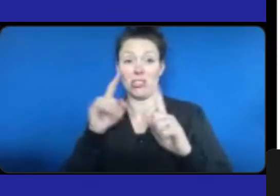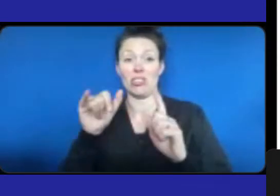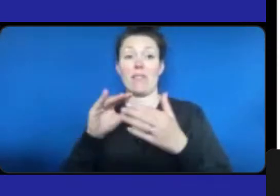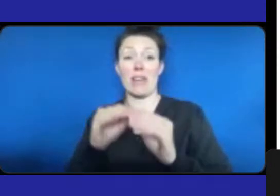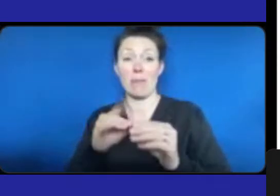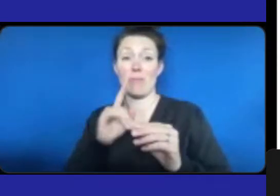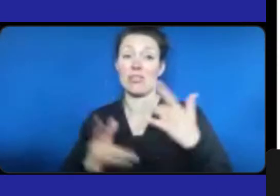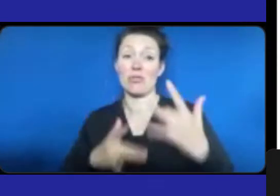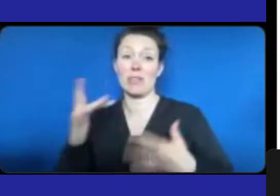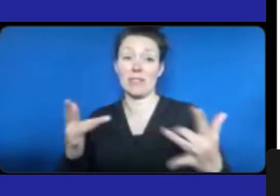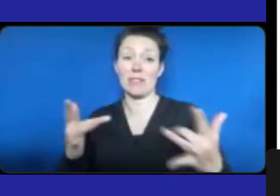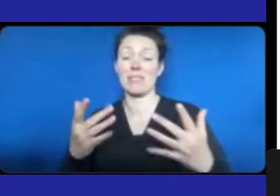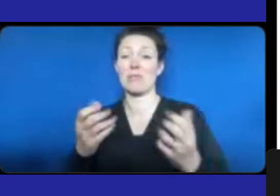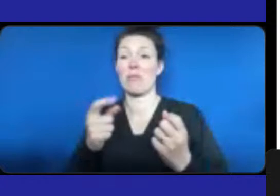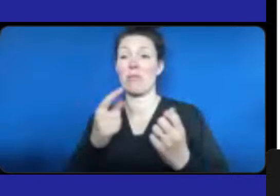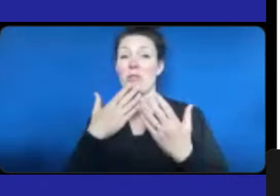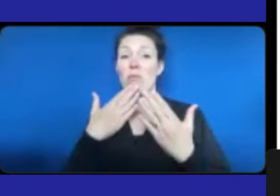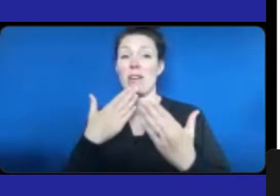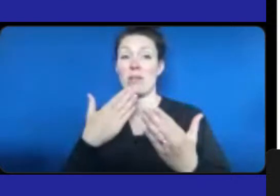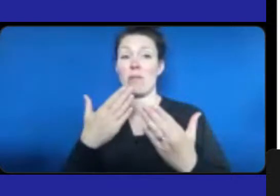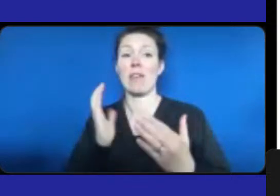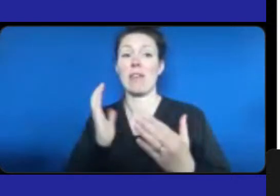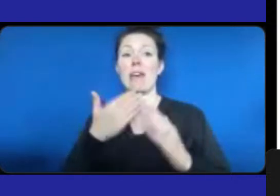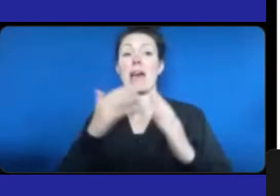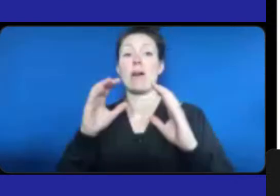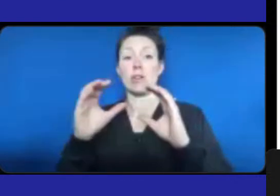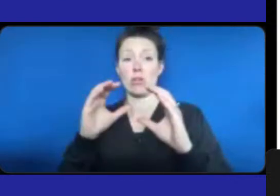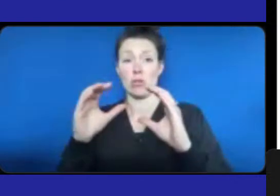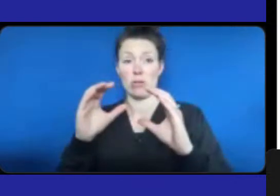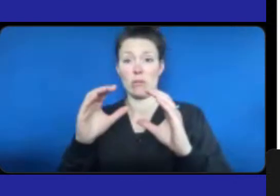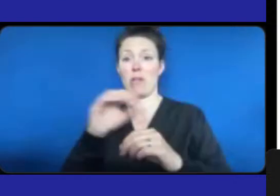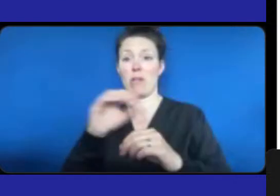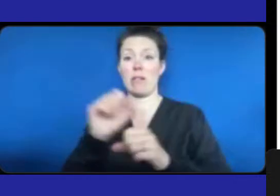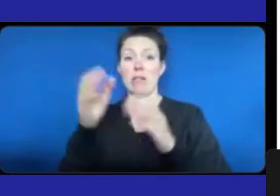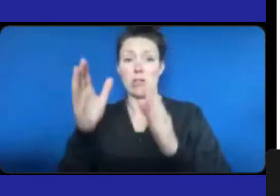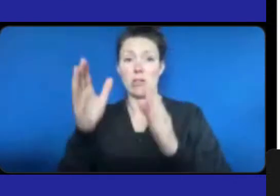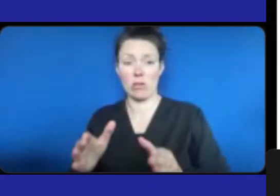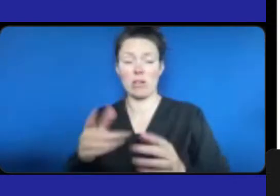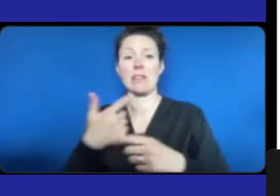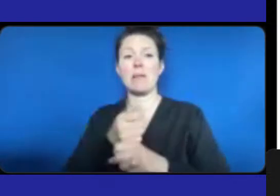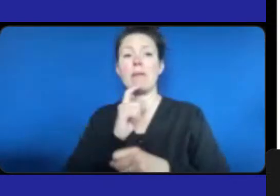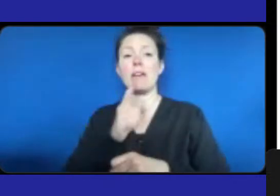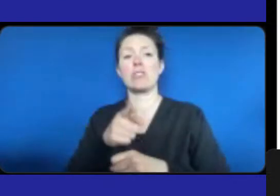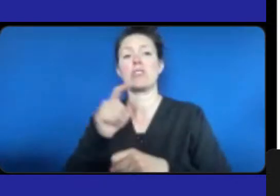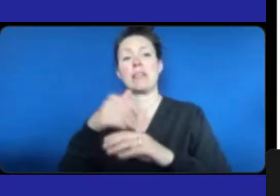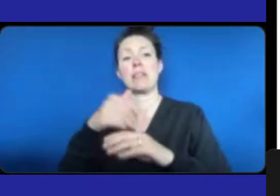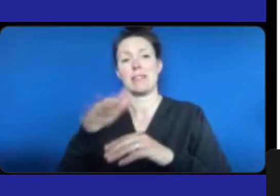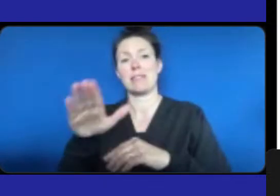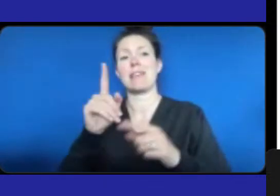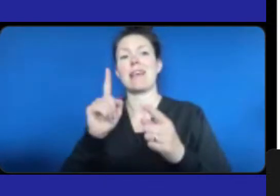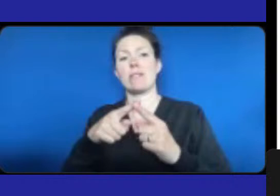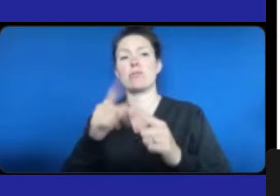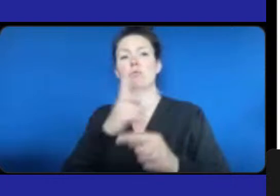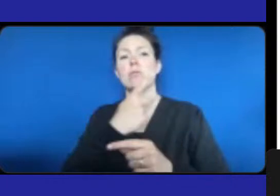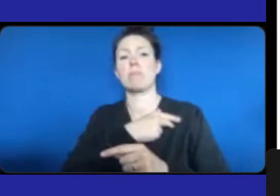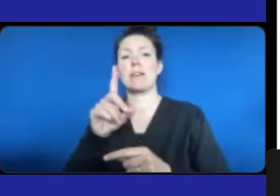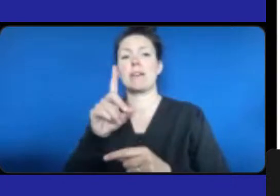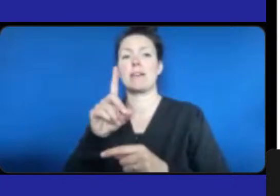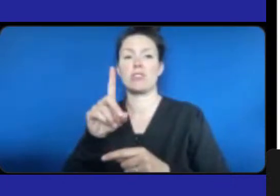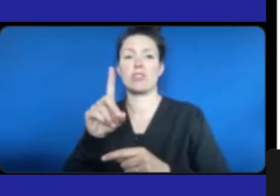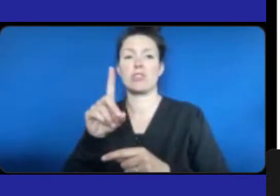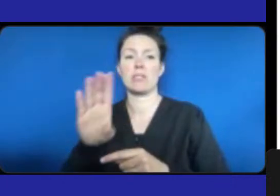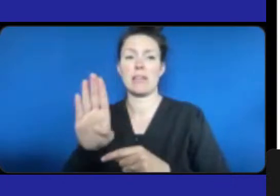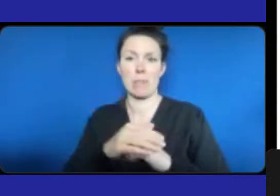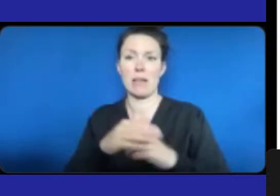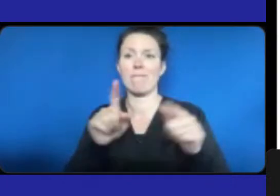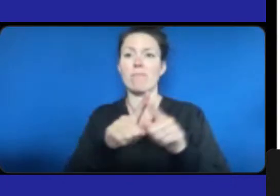I have to thank our communications colleagues. They ensured that it could be sent out to our patient database. And we also had